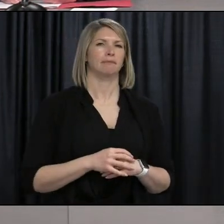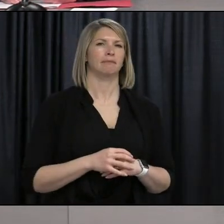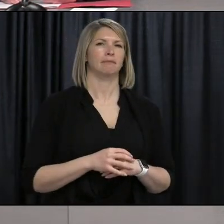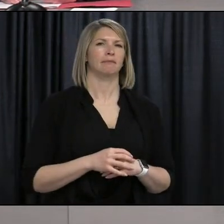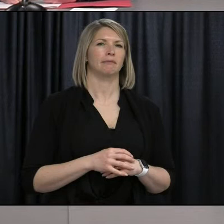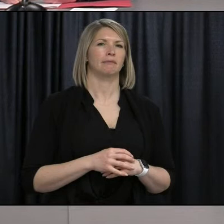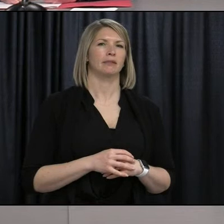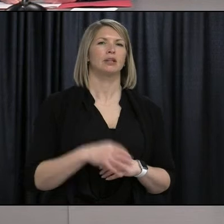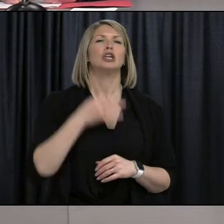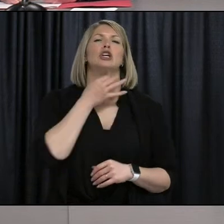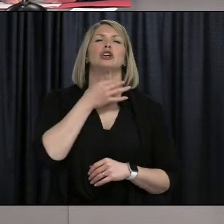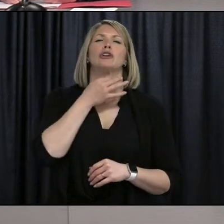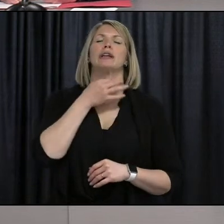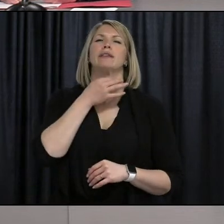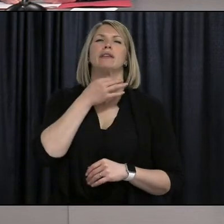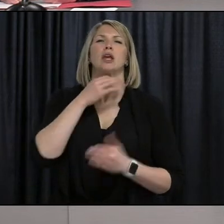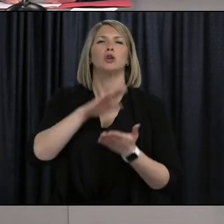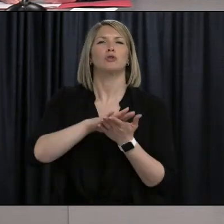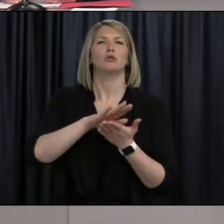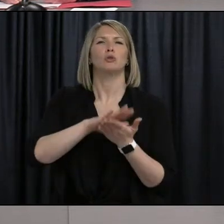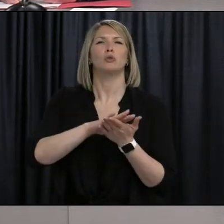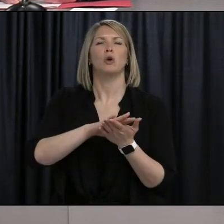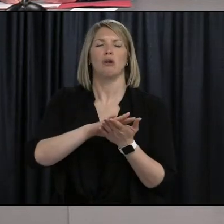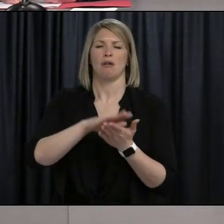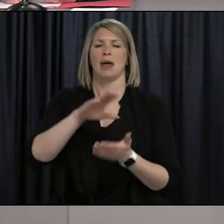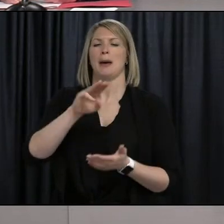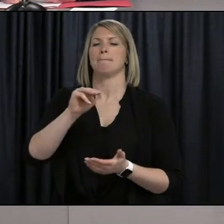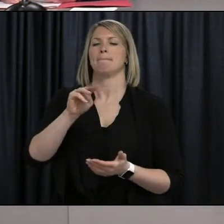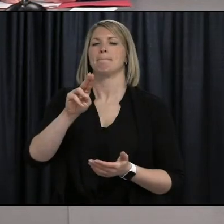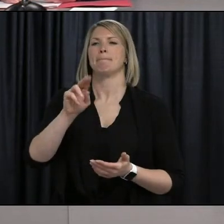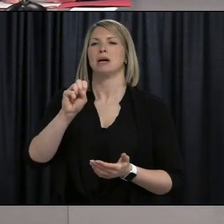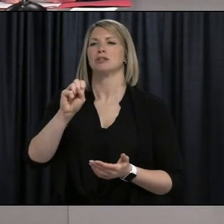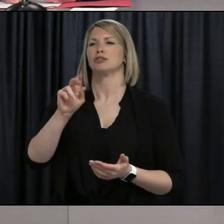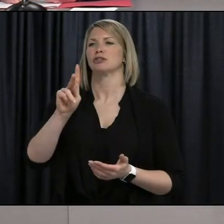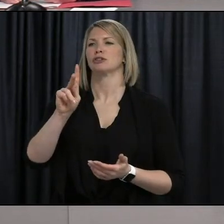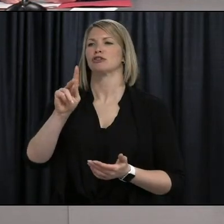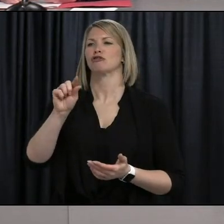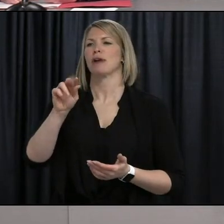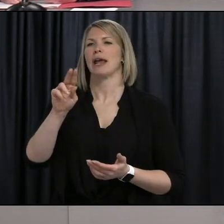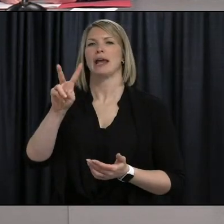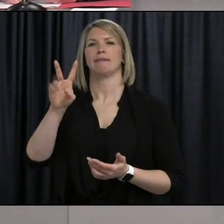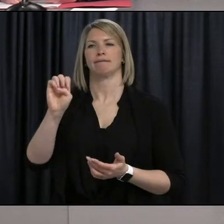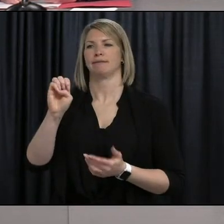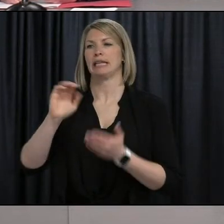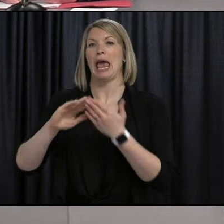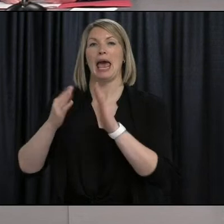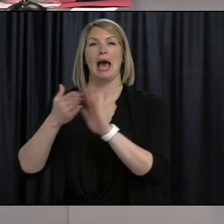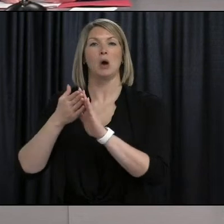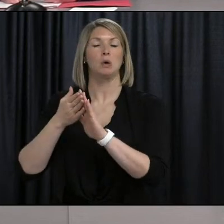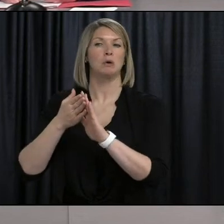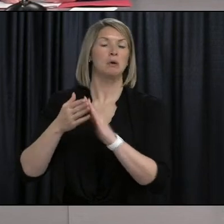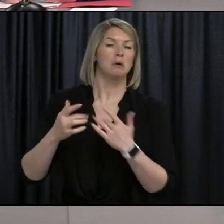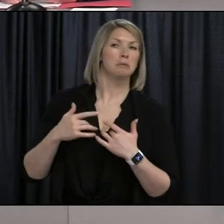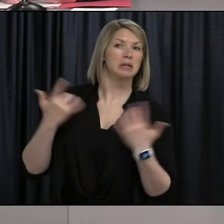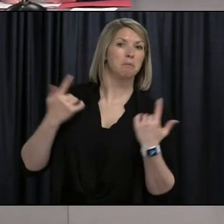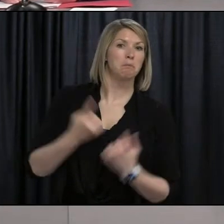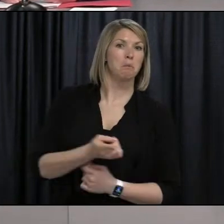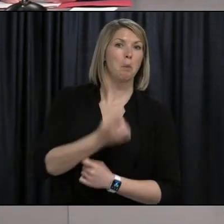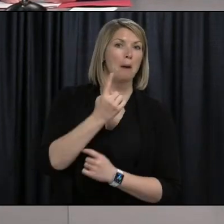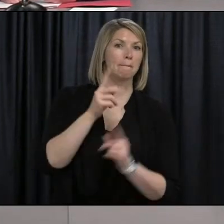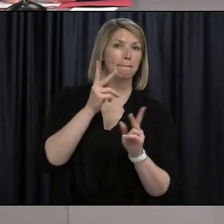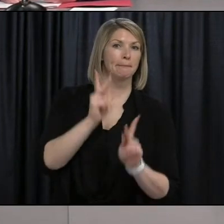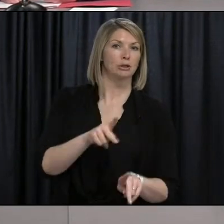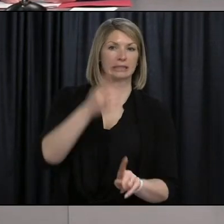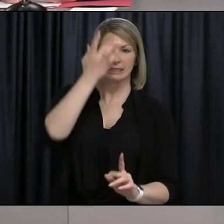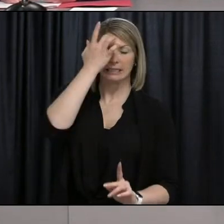Patton Elementary in Musgrave Town. Have we seen any more positive cases resulting from that, and how many students and teachers